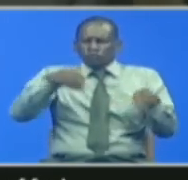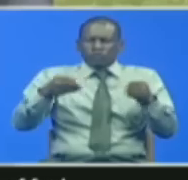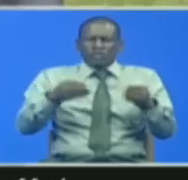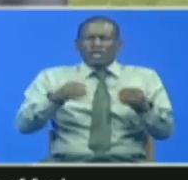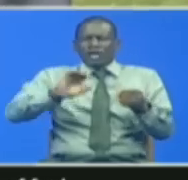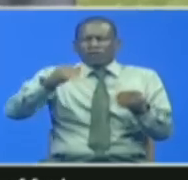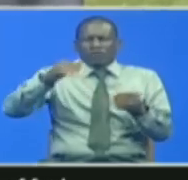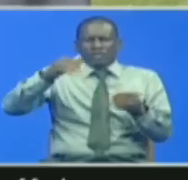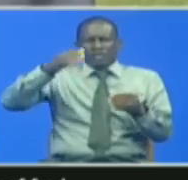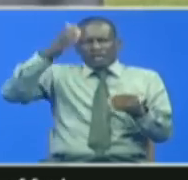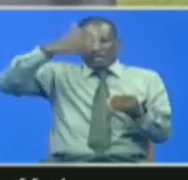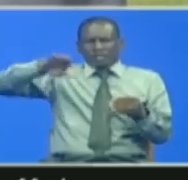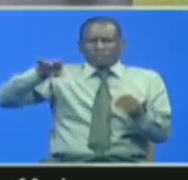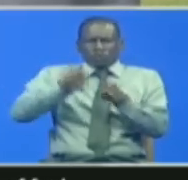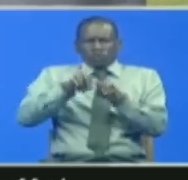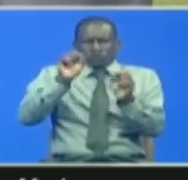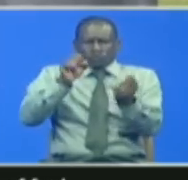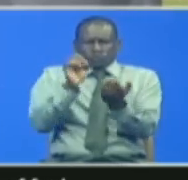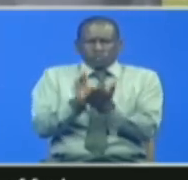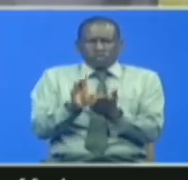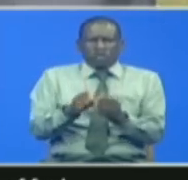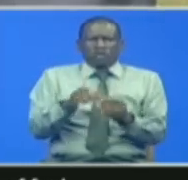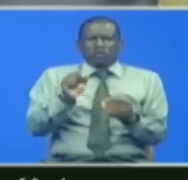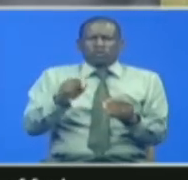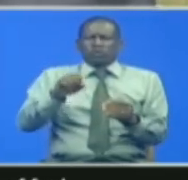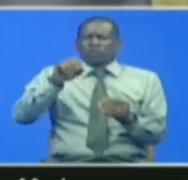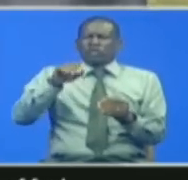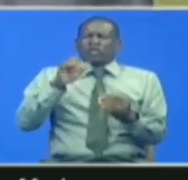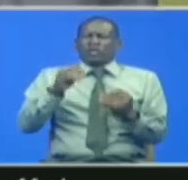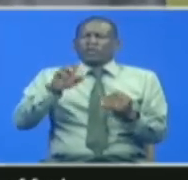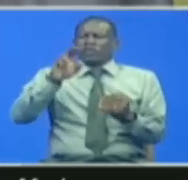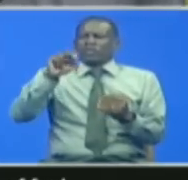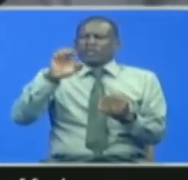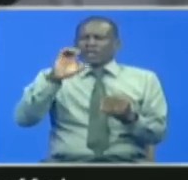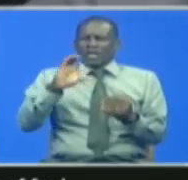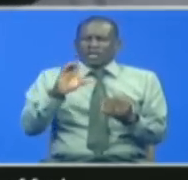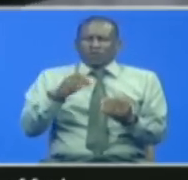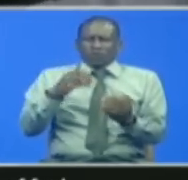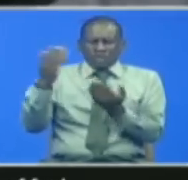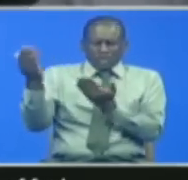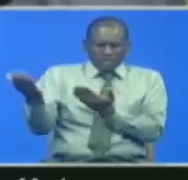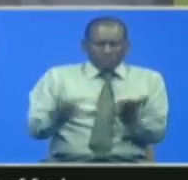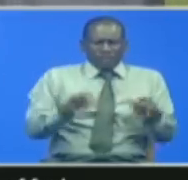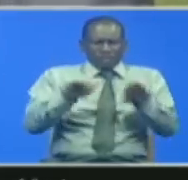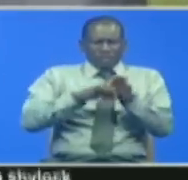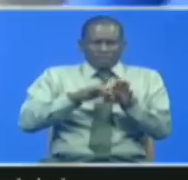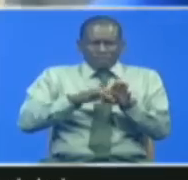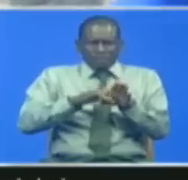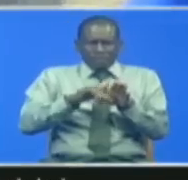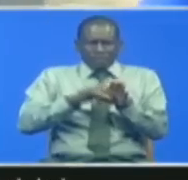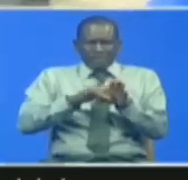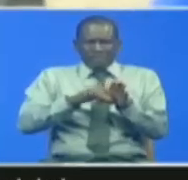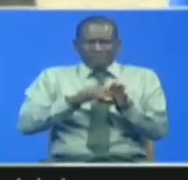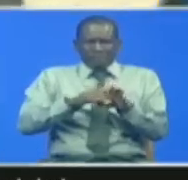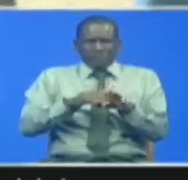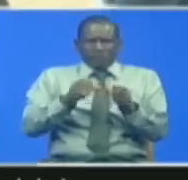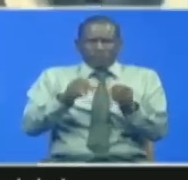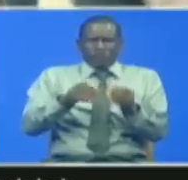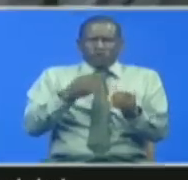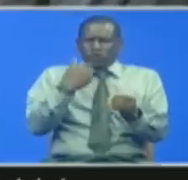expulsion. The NEC shall invite the members recommended for expulsion to appear before it at a special NEC meeting to be